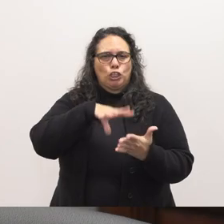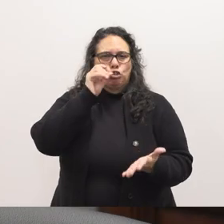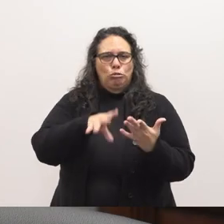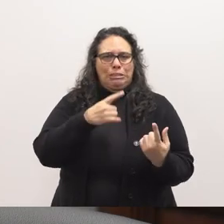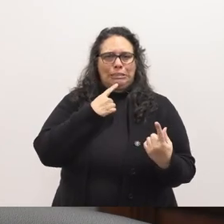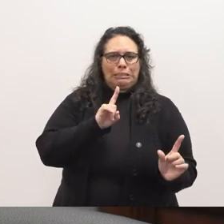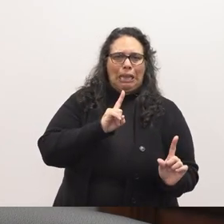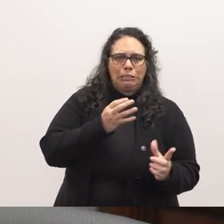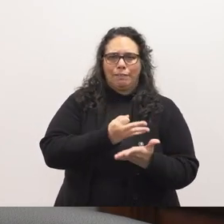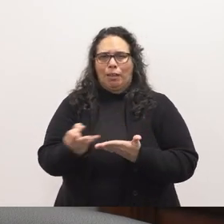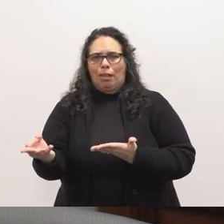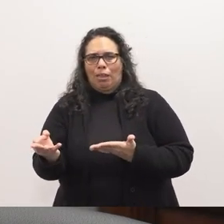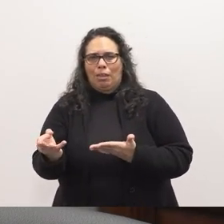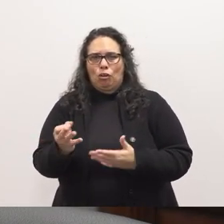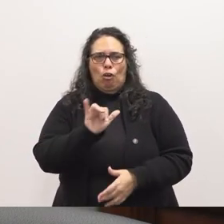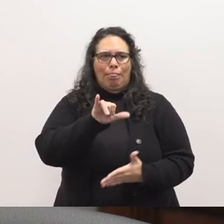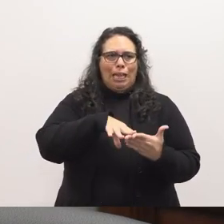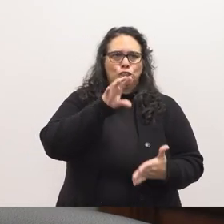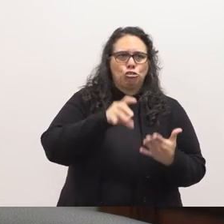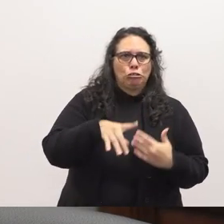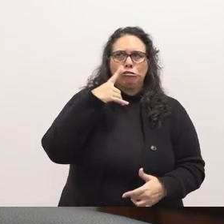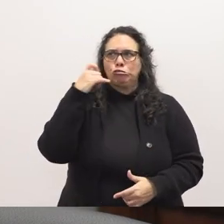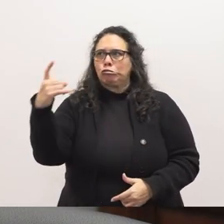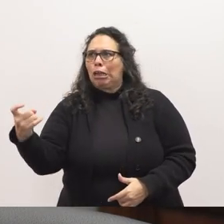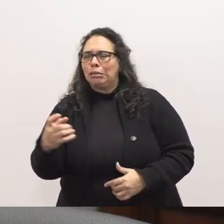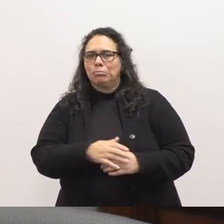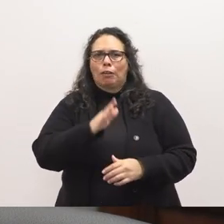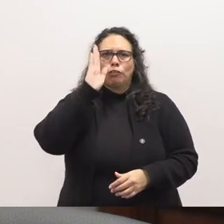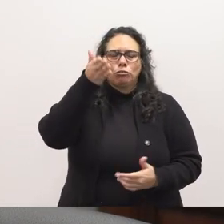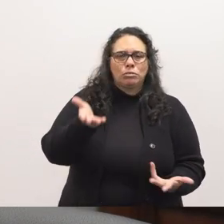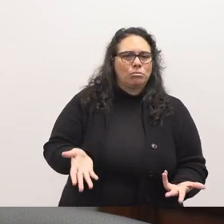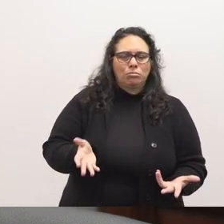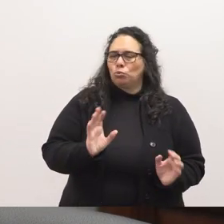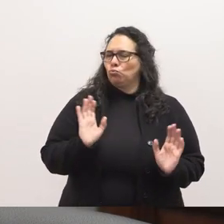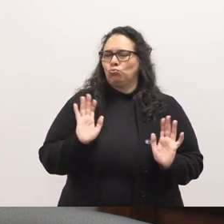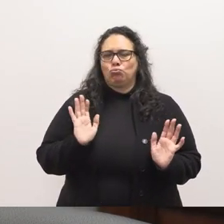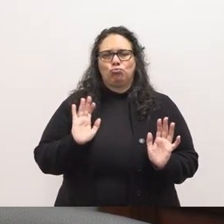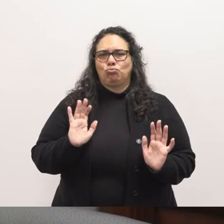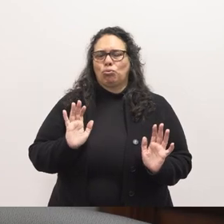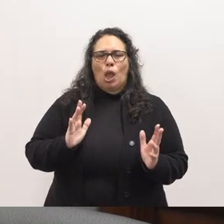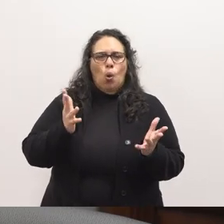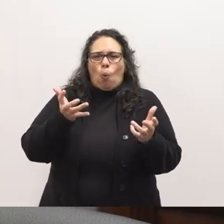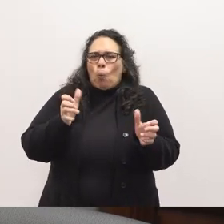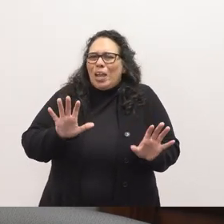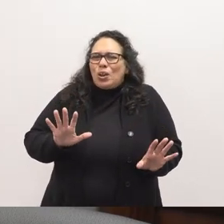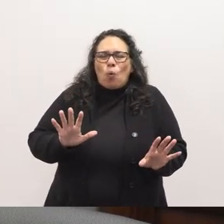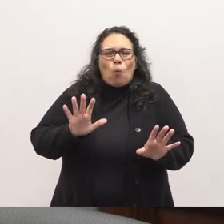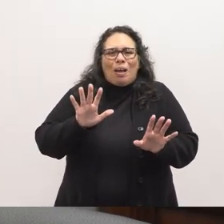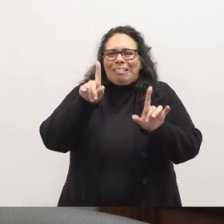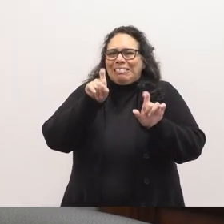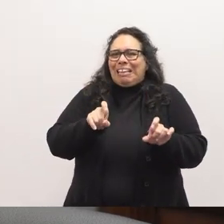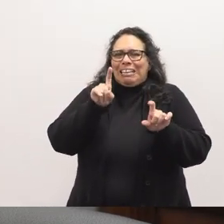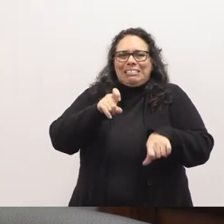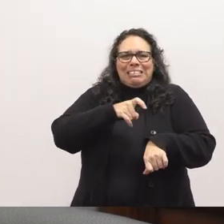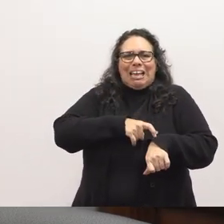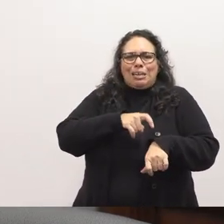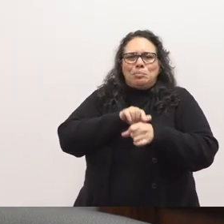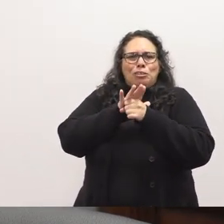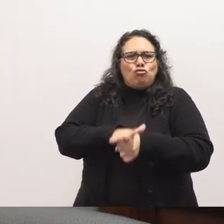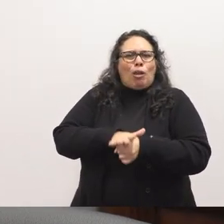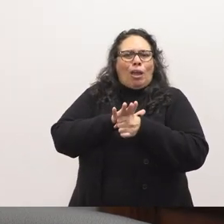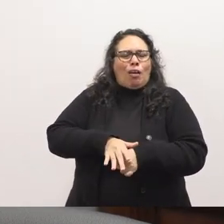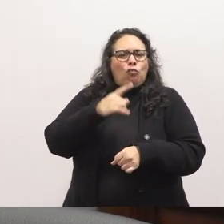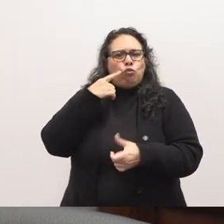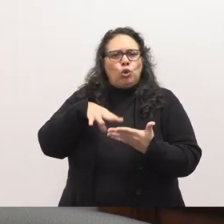student's dreams, aspirations, because we also don't want these times to be times of stress for